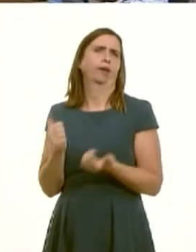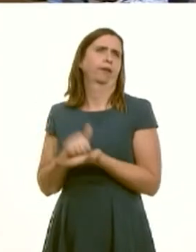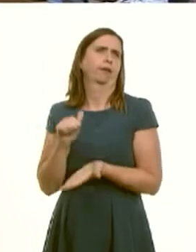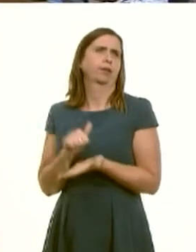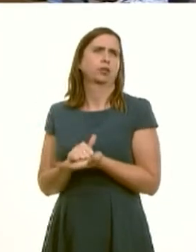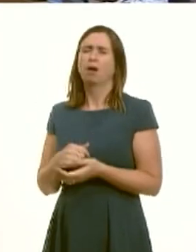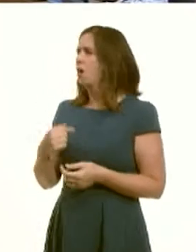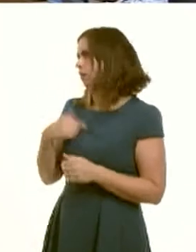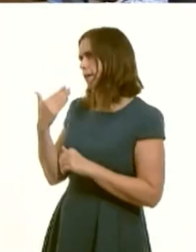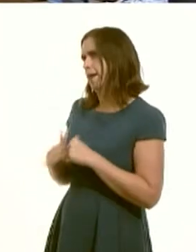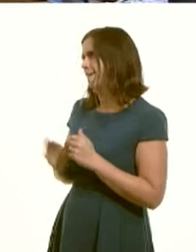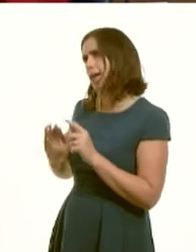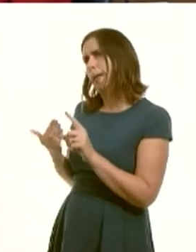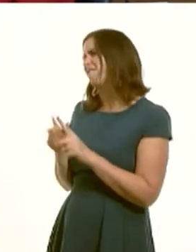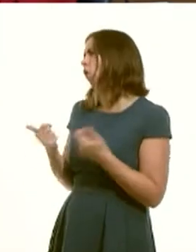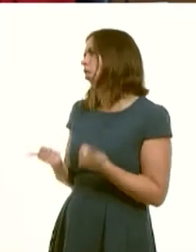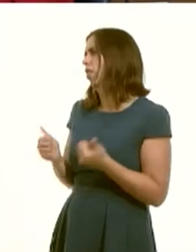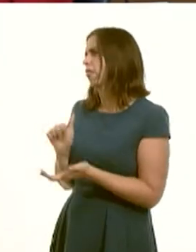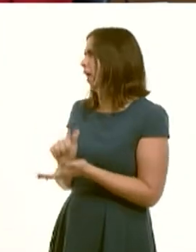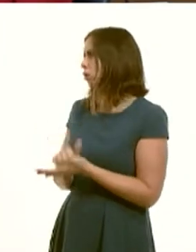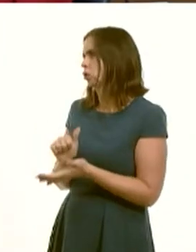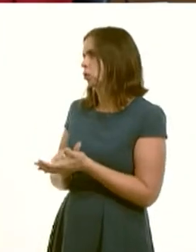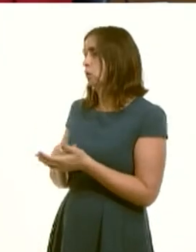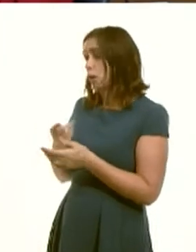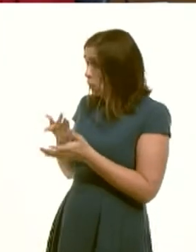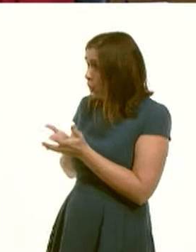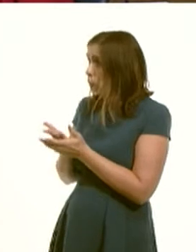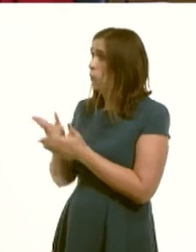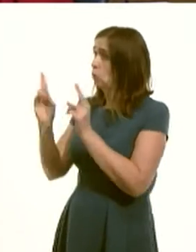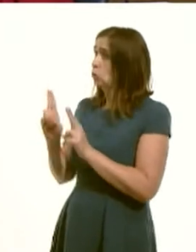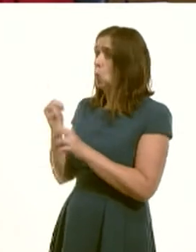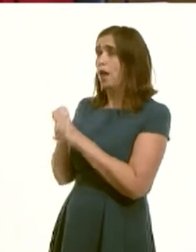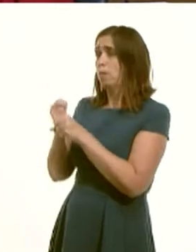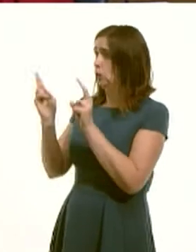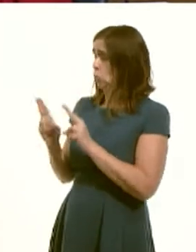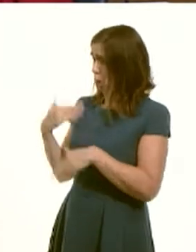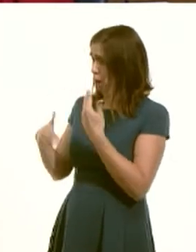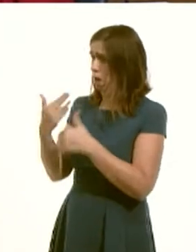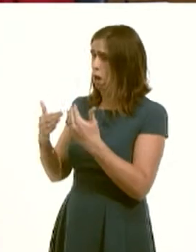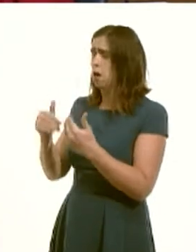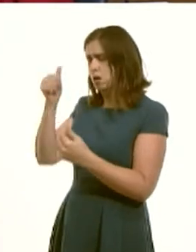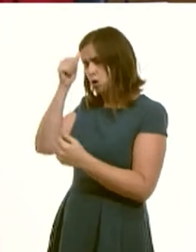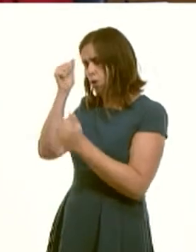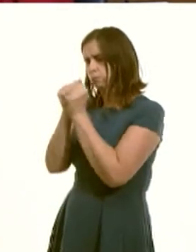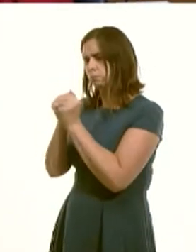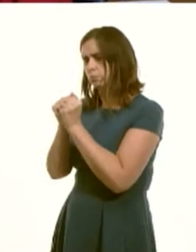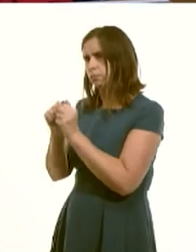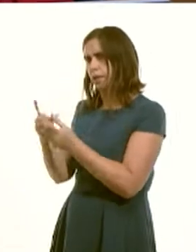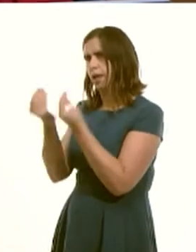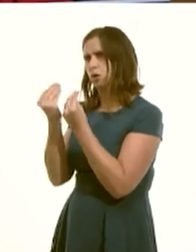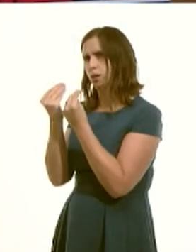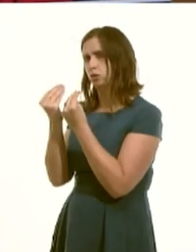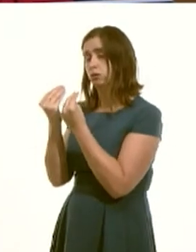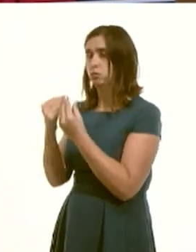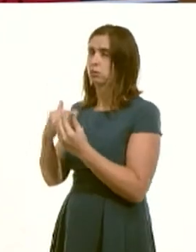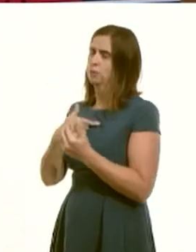never aim for mediocrity. Those of us who have been through the state system and are grateful for the opportunities it afforded to us will never lose sight of that. It is something that is